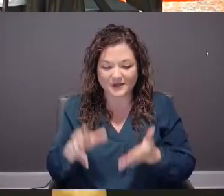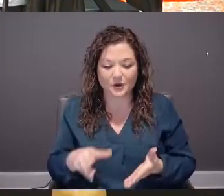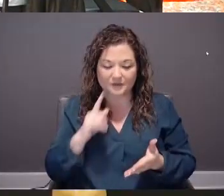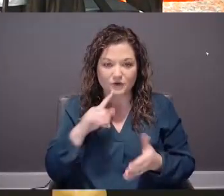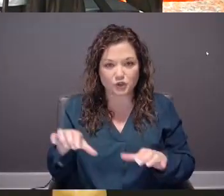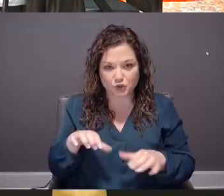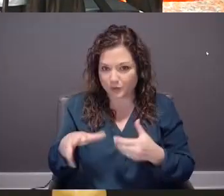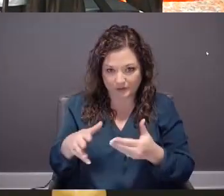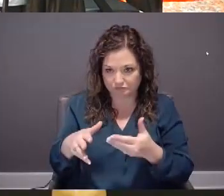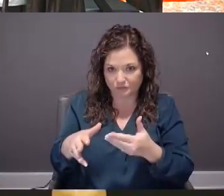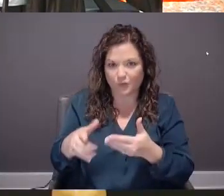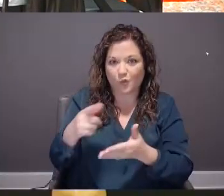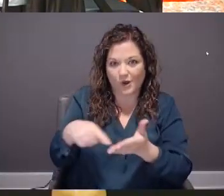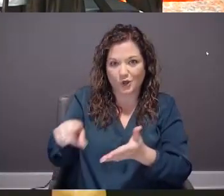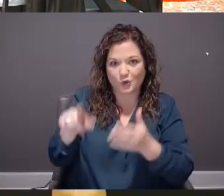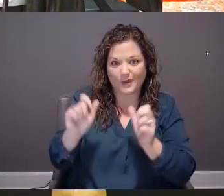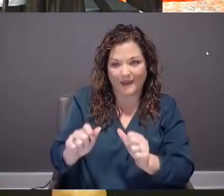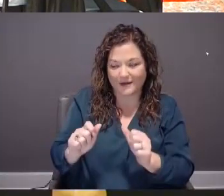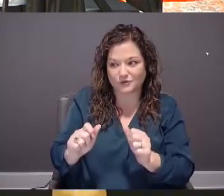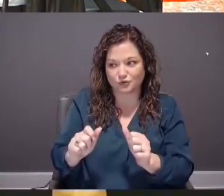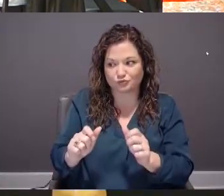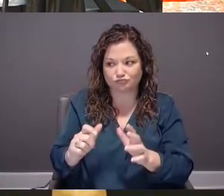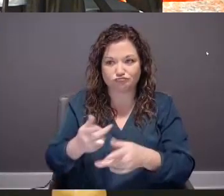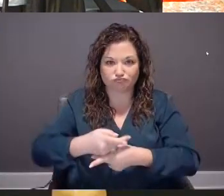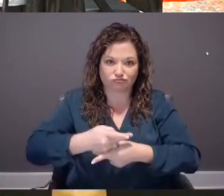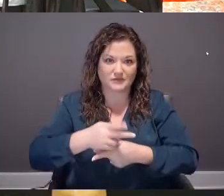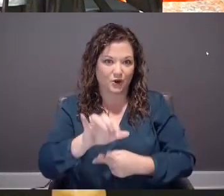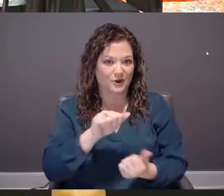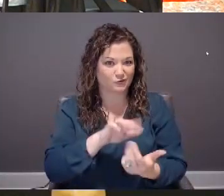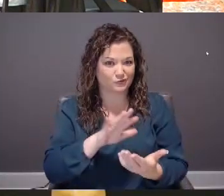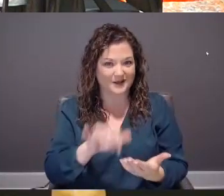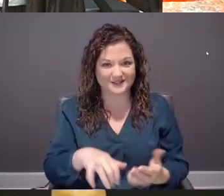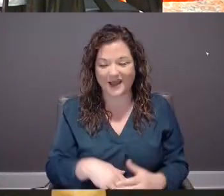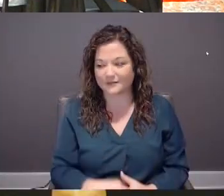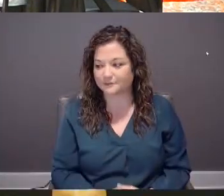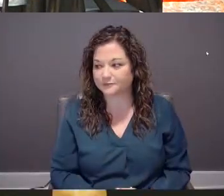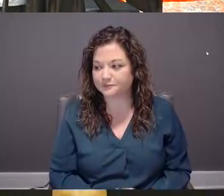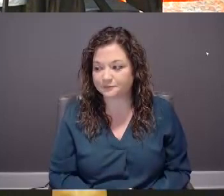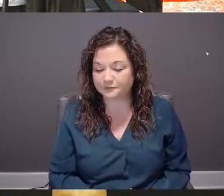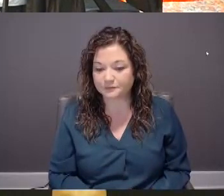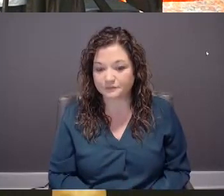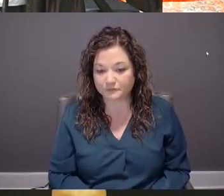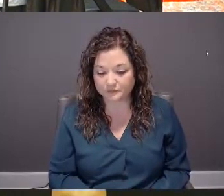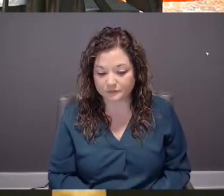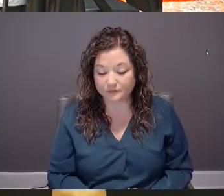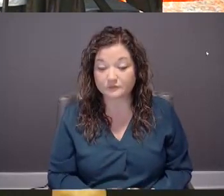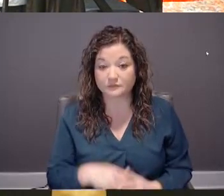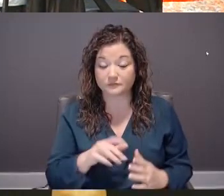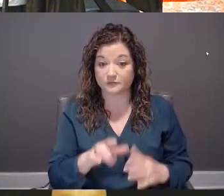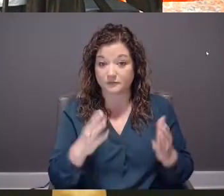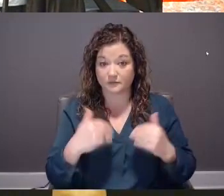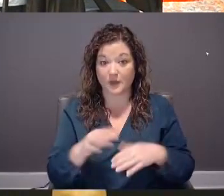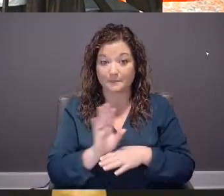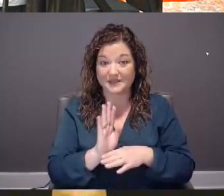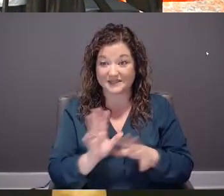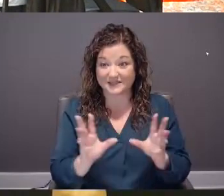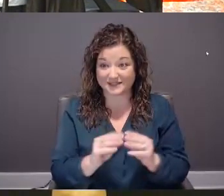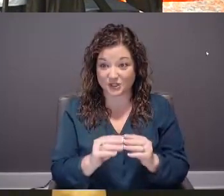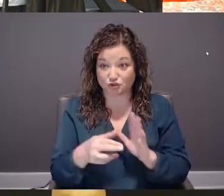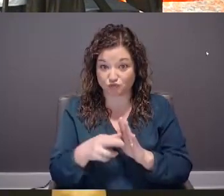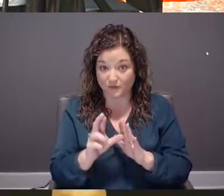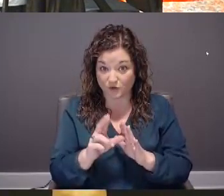to get us resolved. Did we have anything else on the business session review? Sure.